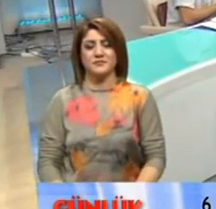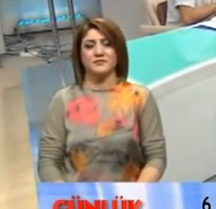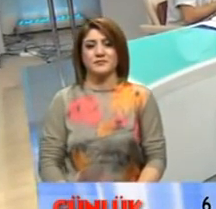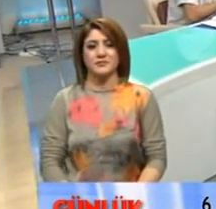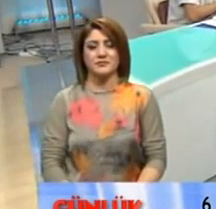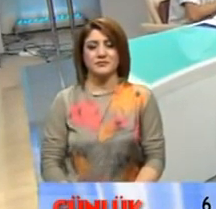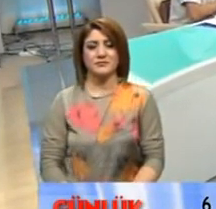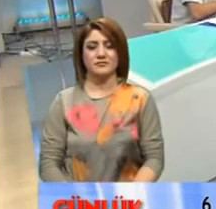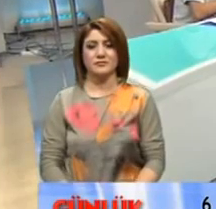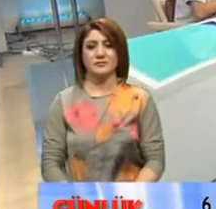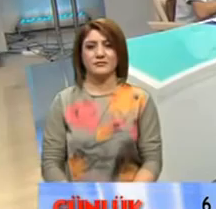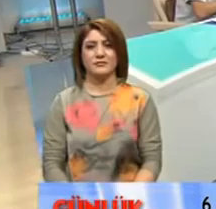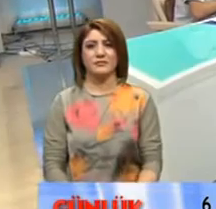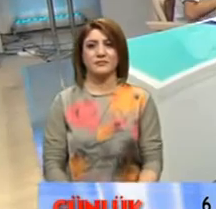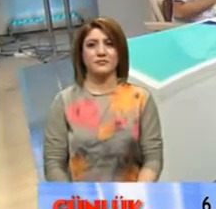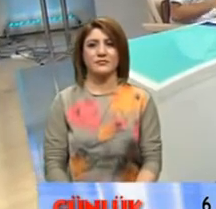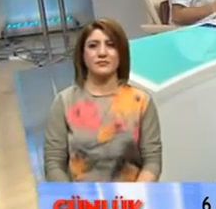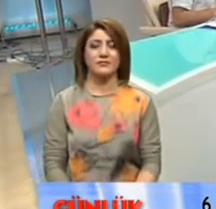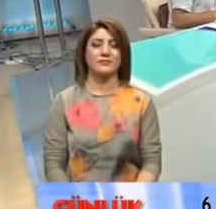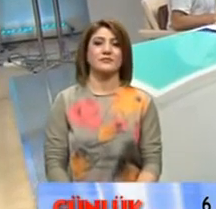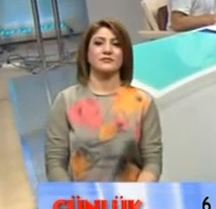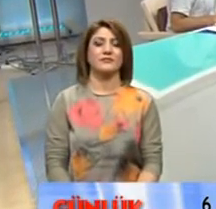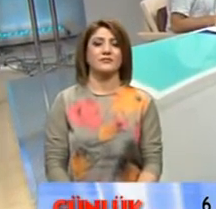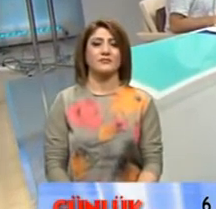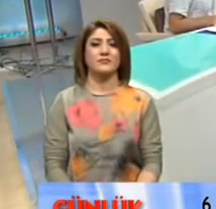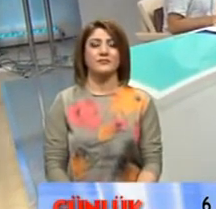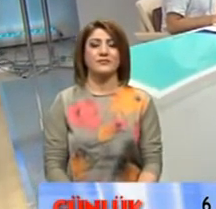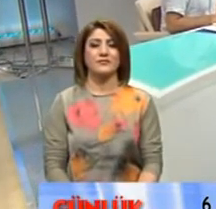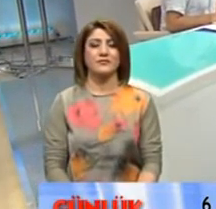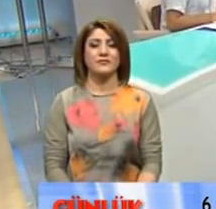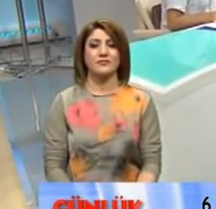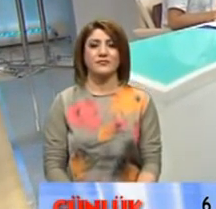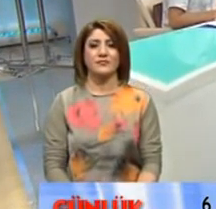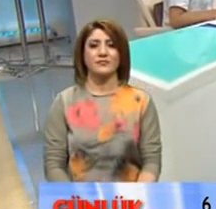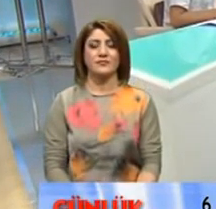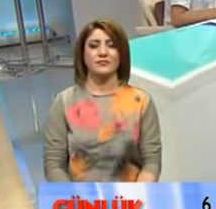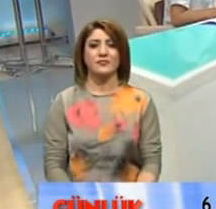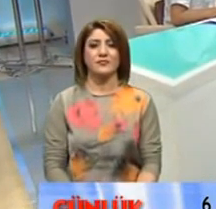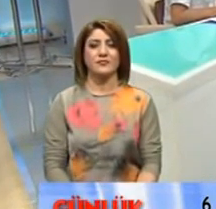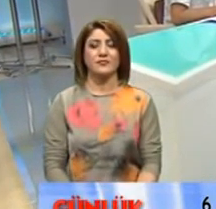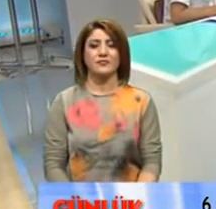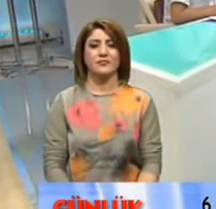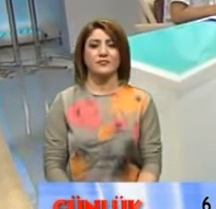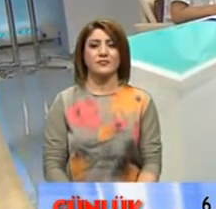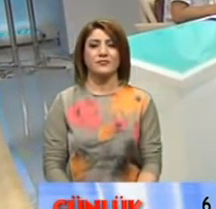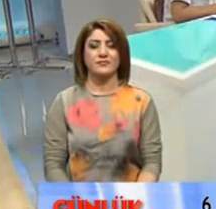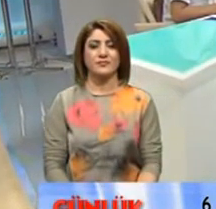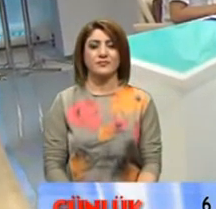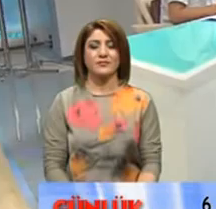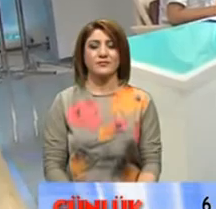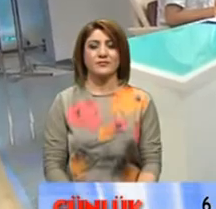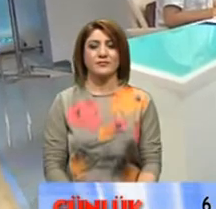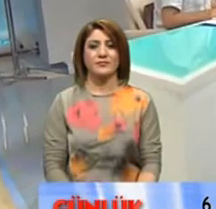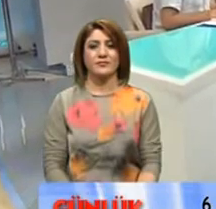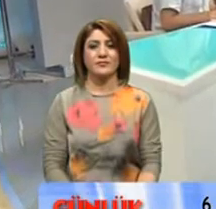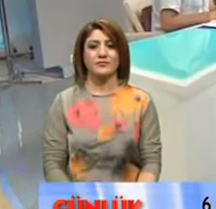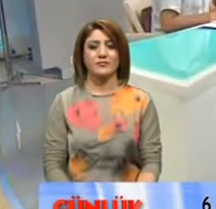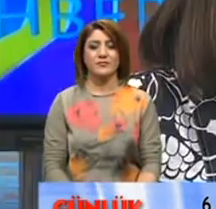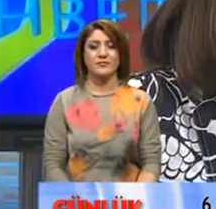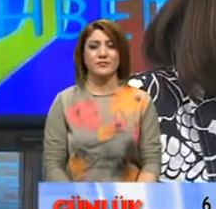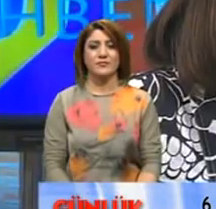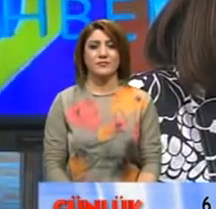the information about the babies from... Of course, we cannot ask the babies. Because they cannot talk it. Yes.